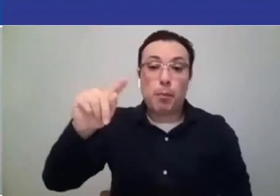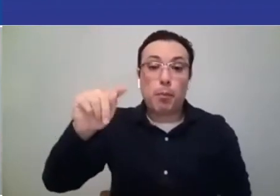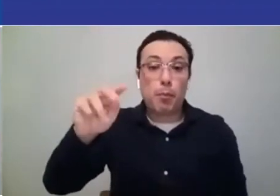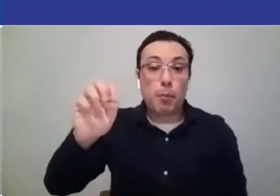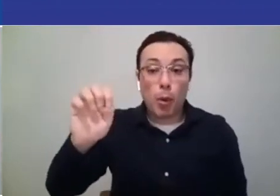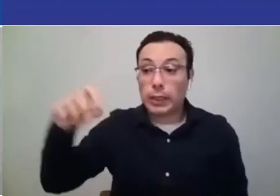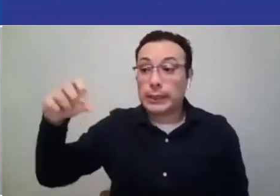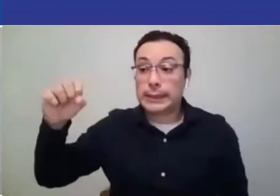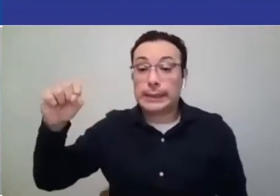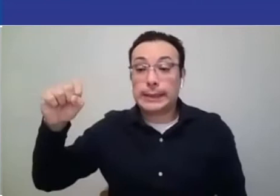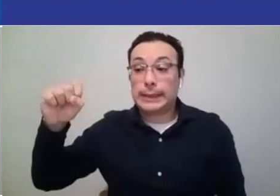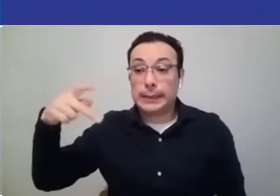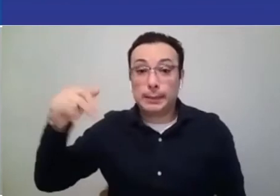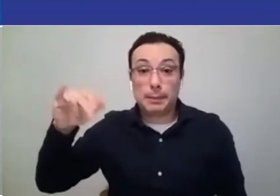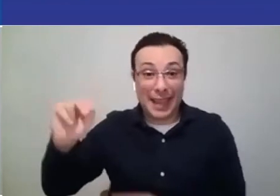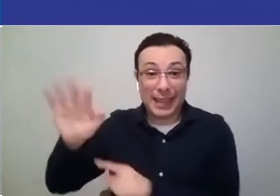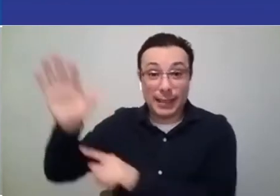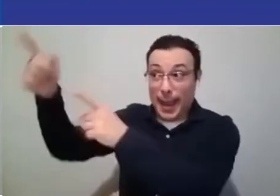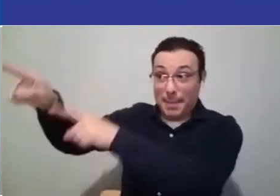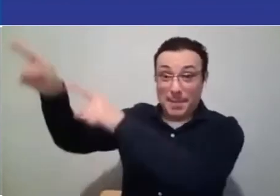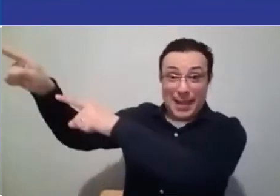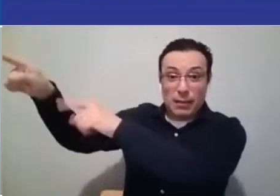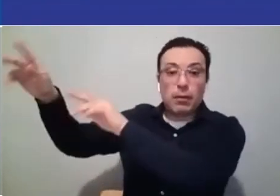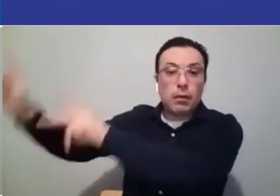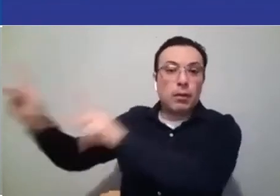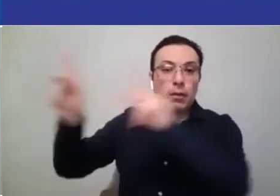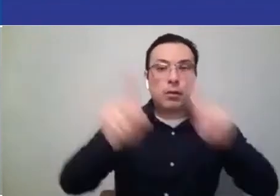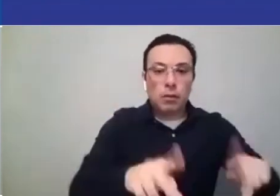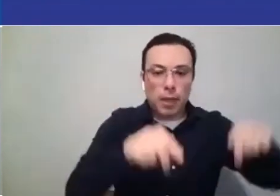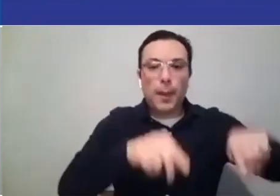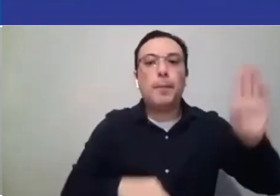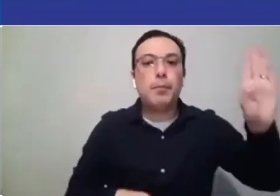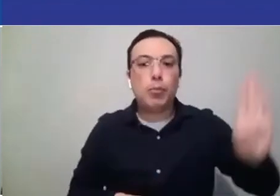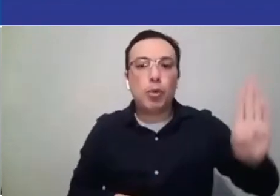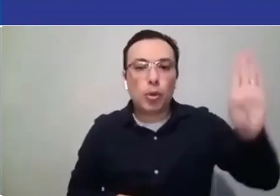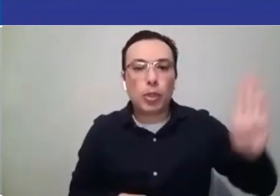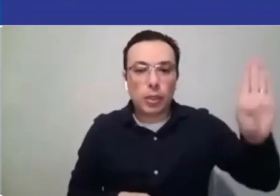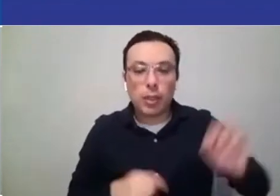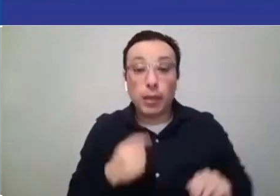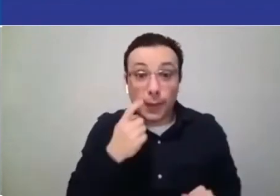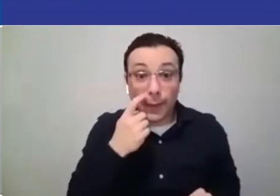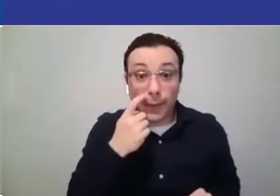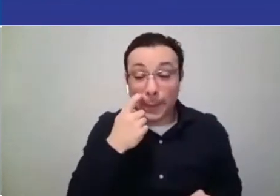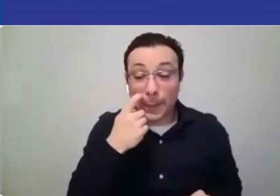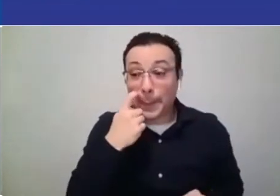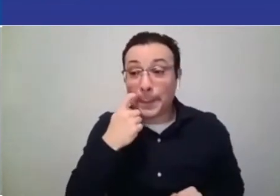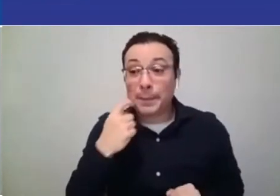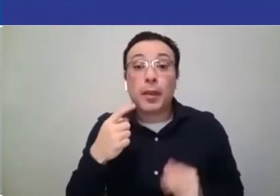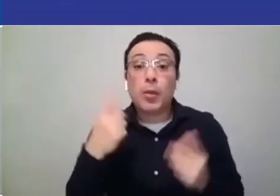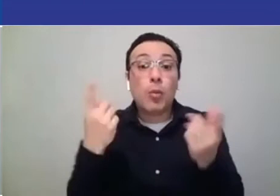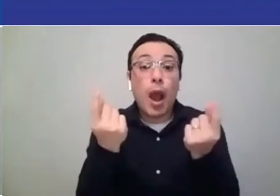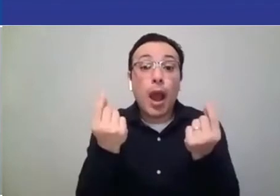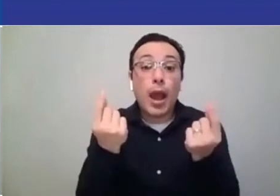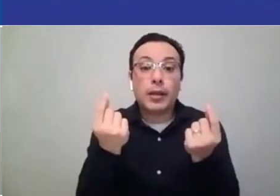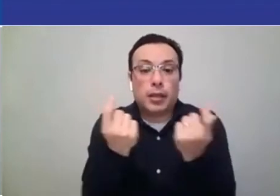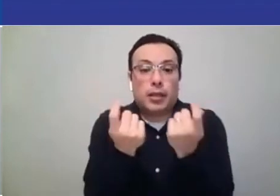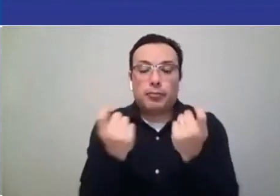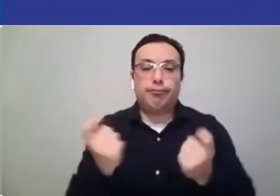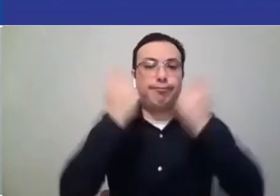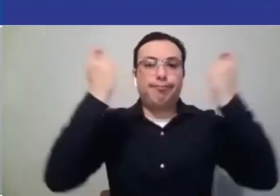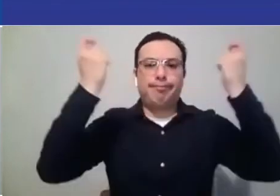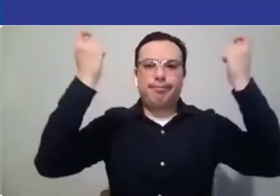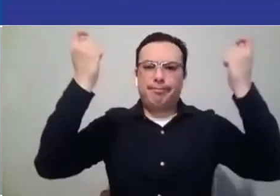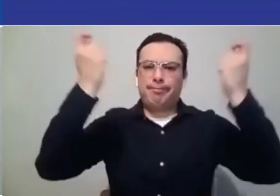streets of Port of Spain are now taking to the streets of Brooklyn.